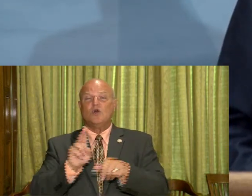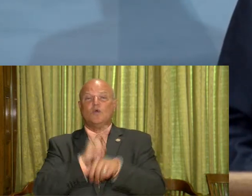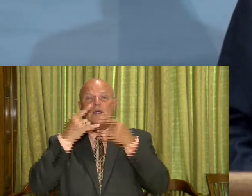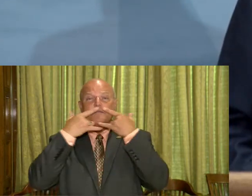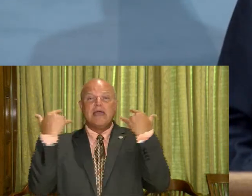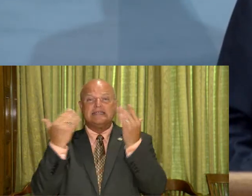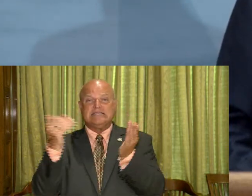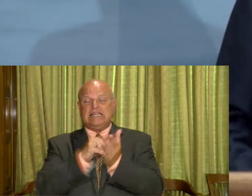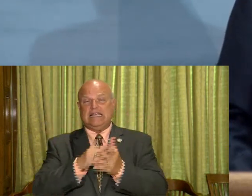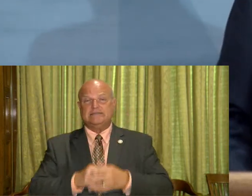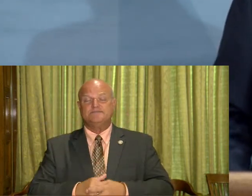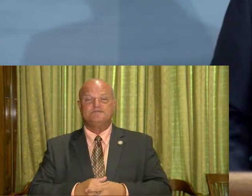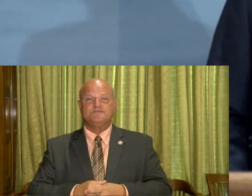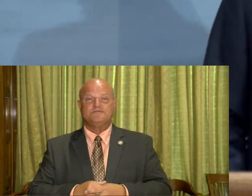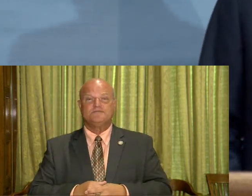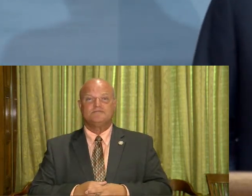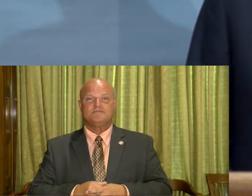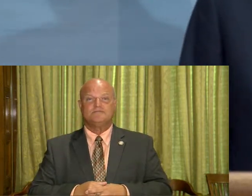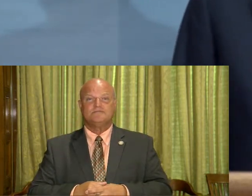masks again?